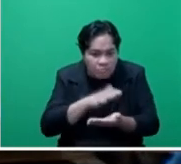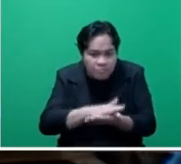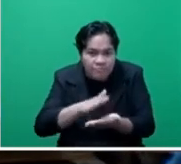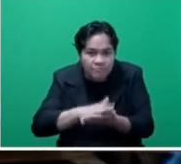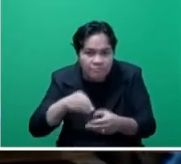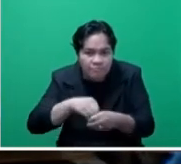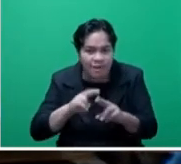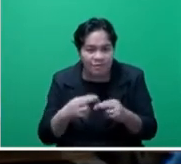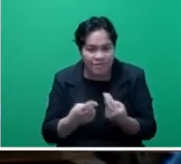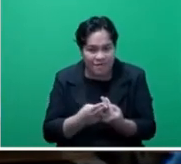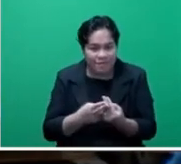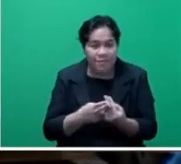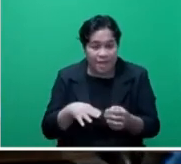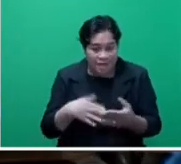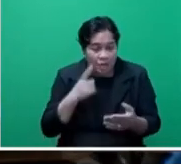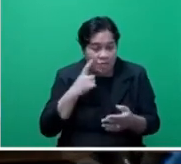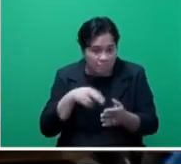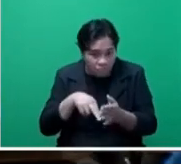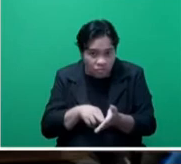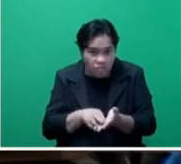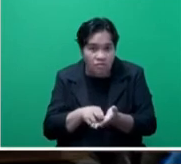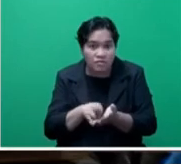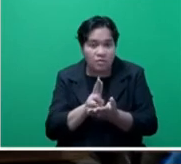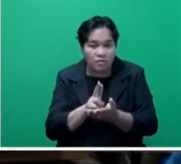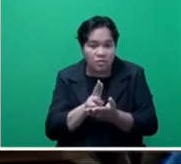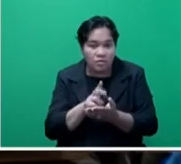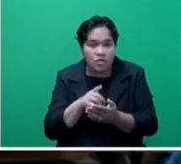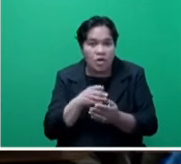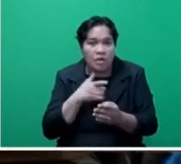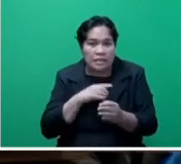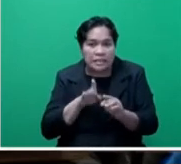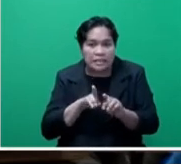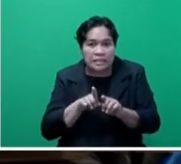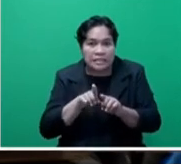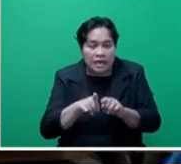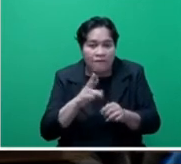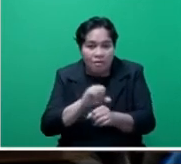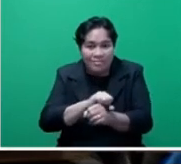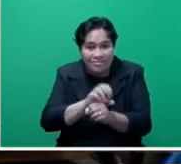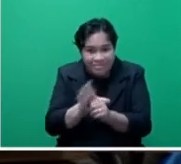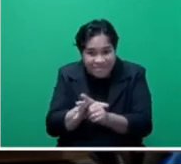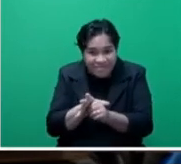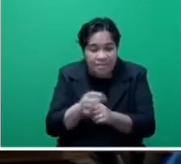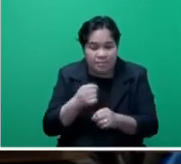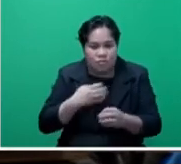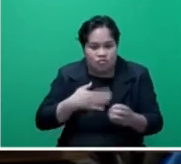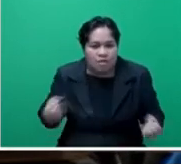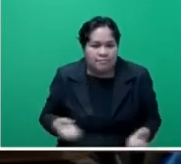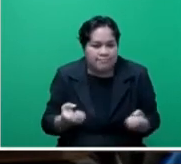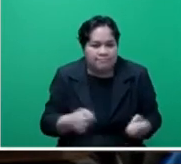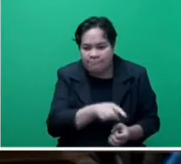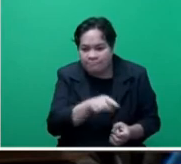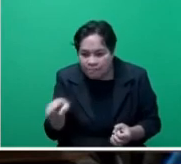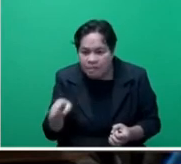deal with, recover from, and steer ahead of the novel coronavirus, Mr. Speaker, sir, I urge fellow Fijians to take care